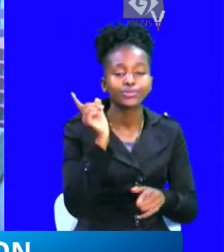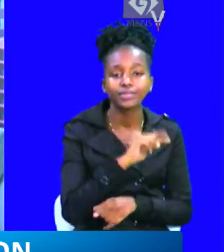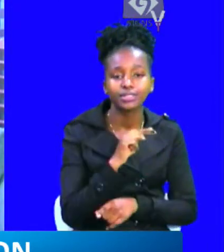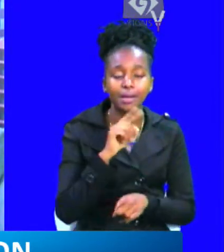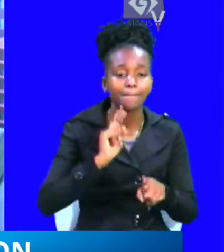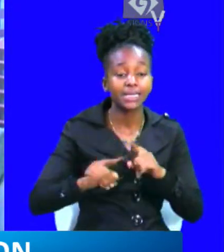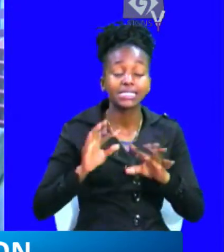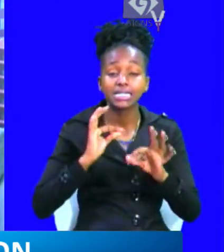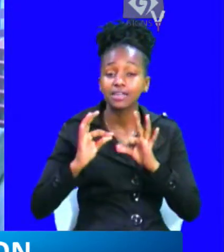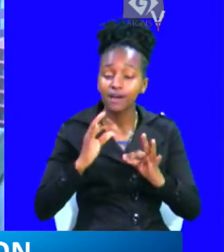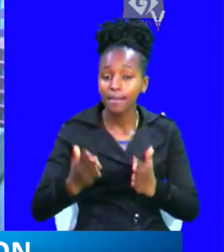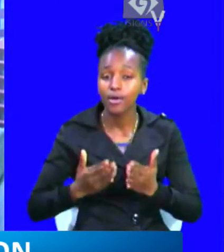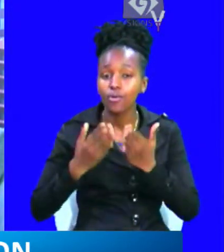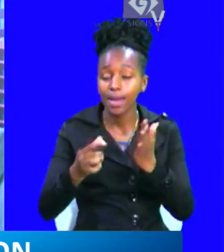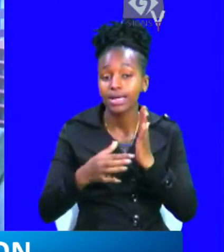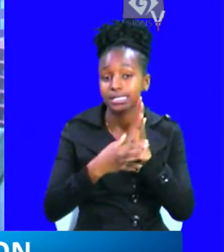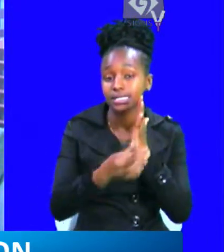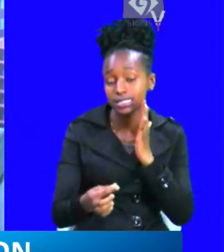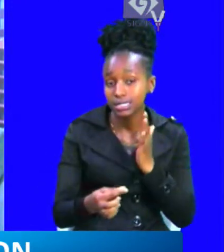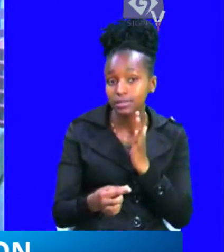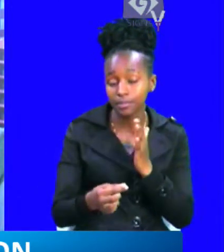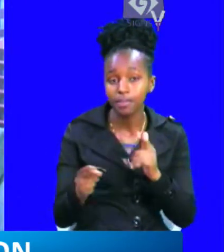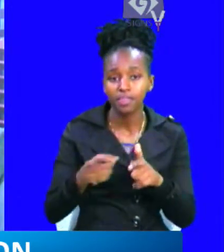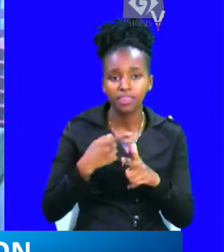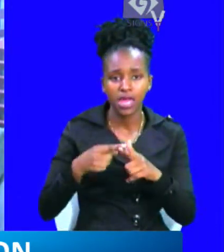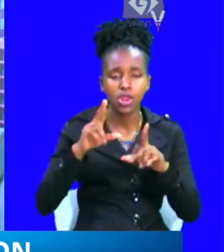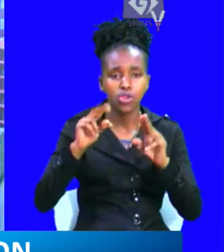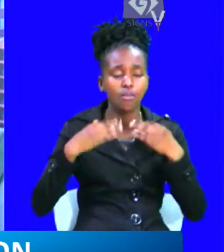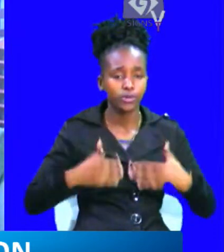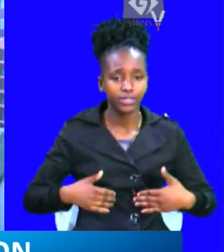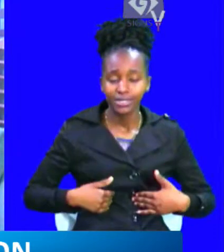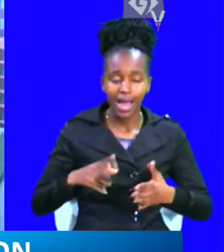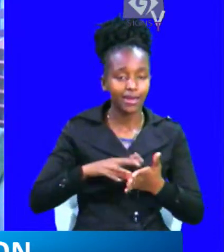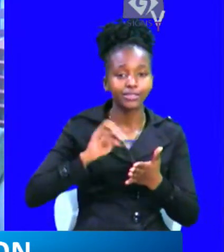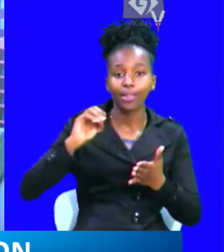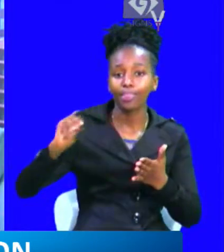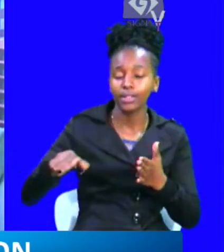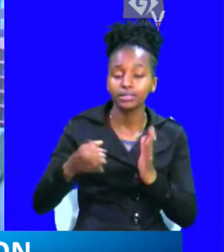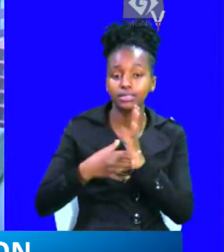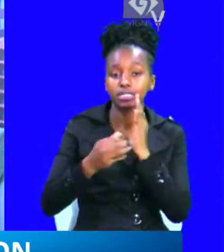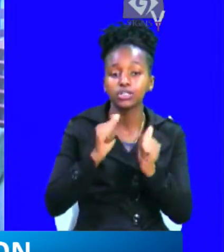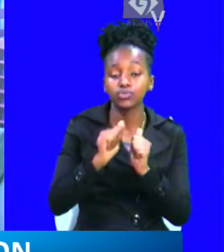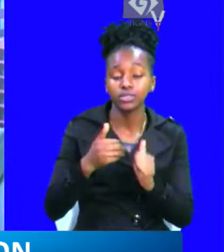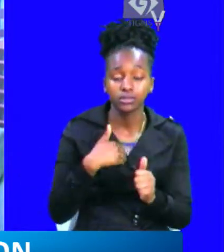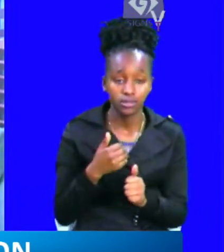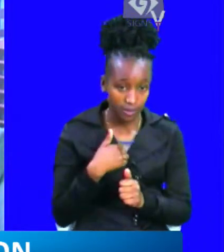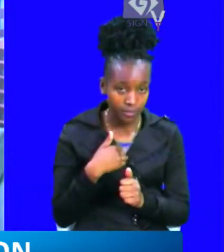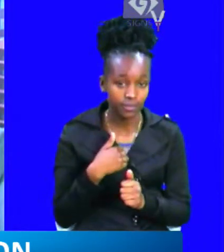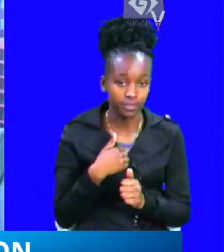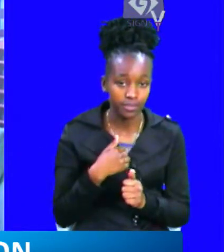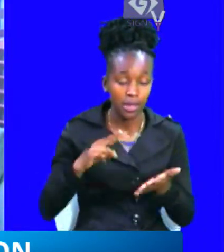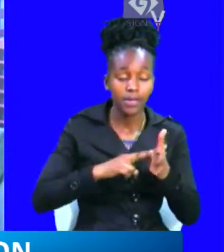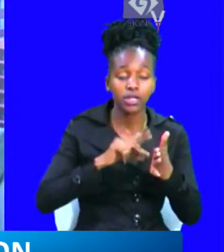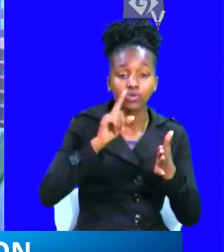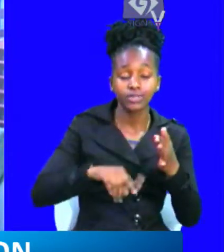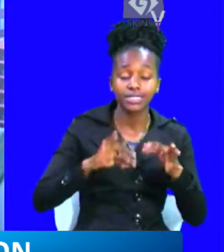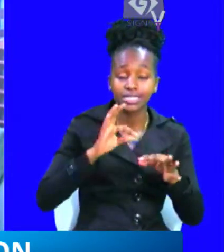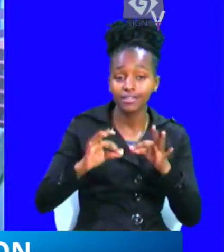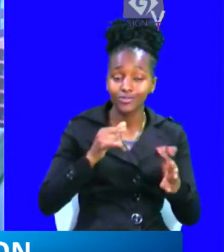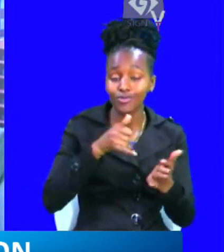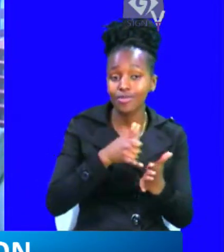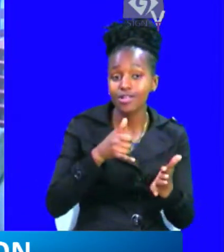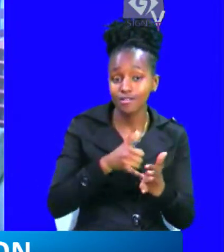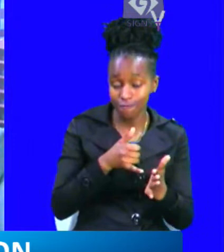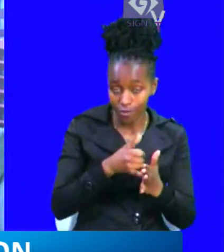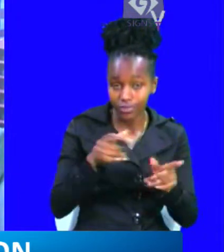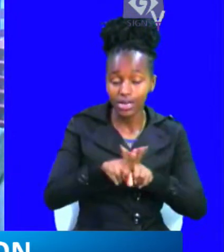but if somebody gives you a skill, nobody can take that away from you. Yeah. And imagine now onboarding a